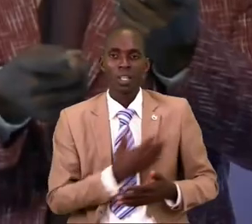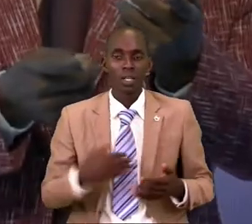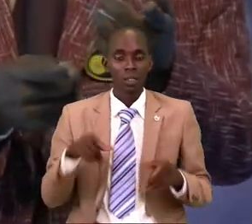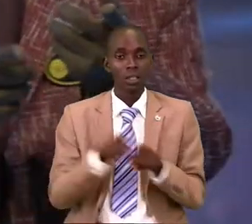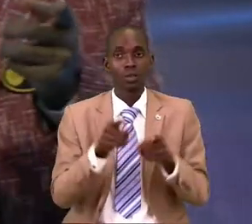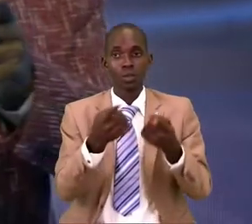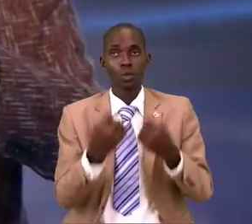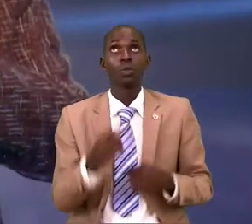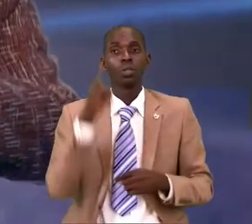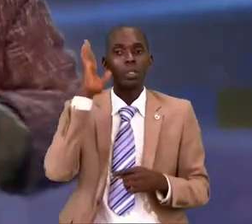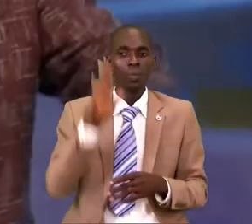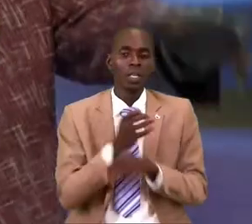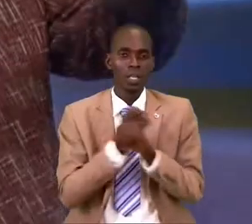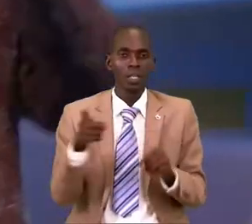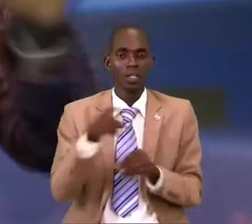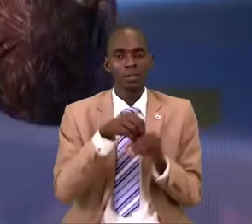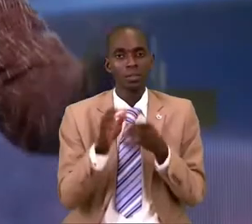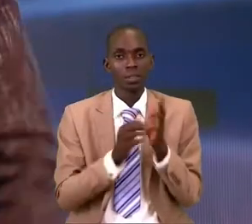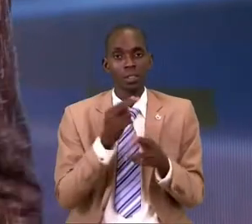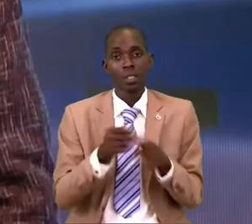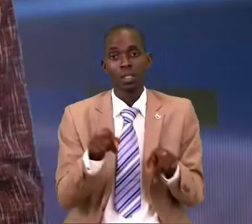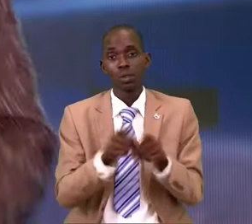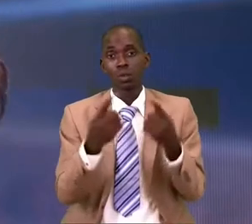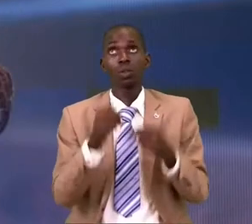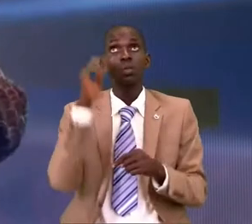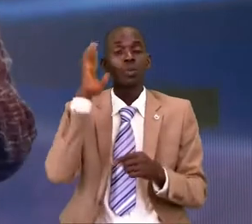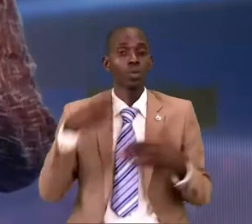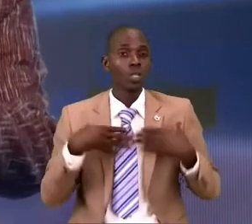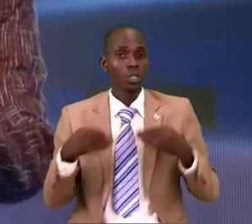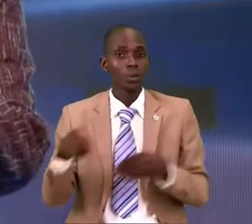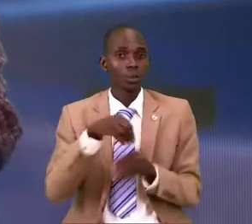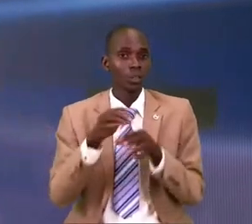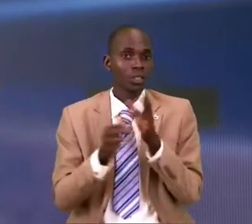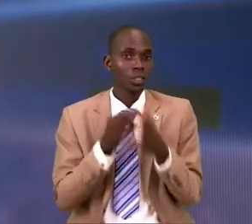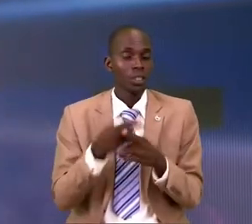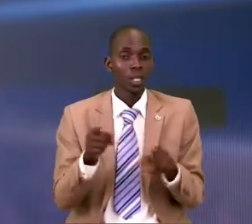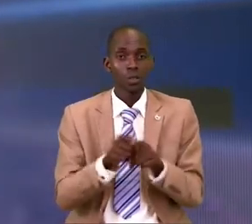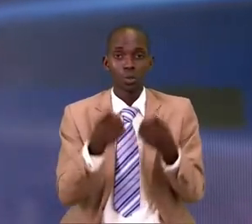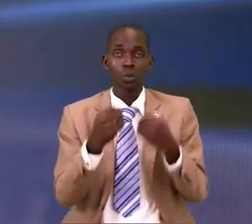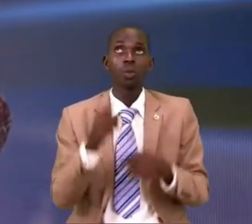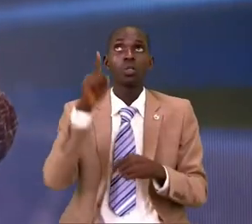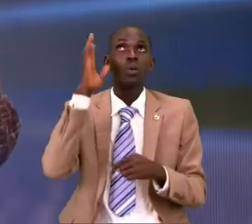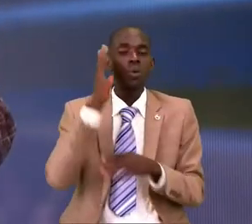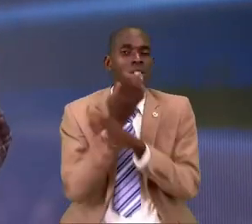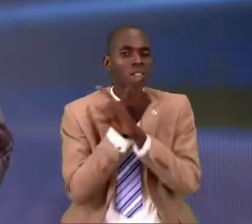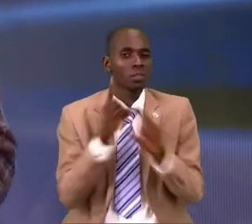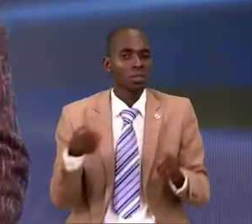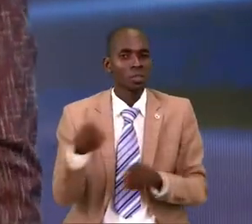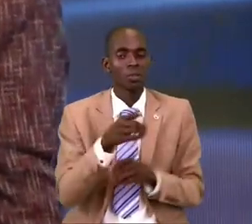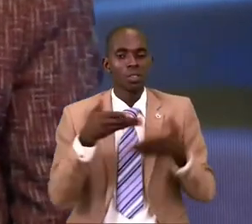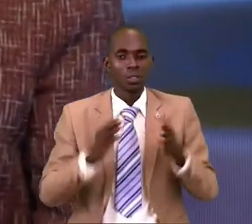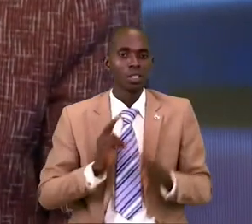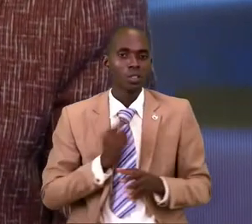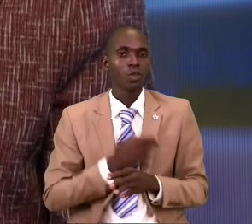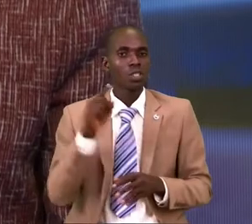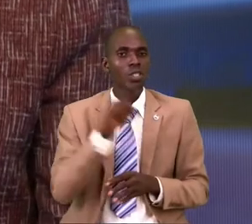Let us therefore come boldly unto the throne of grace, that we may